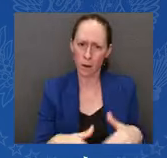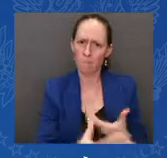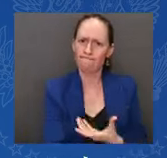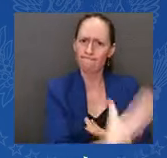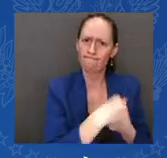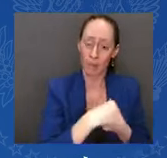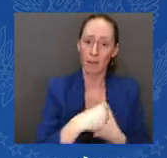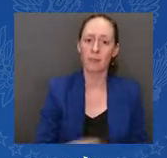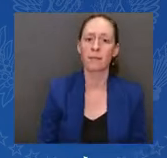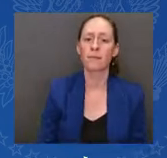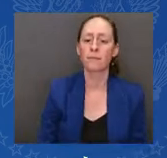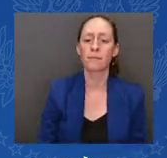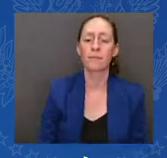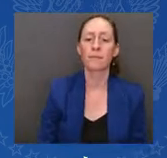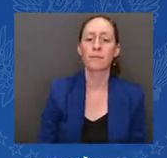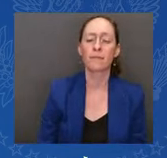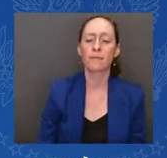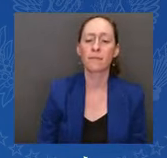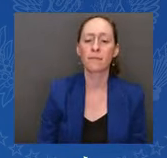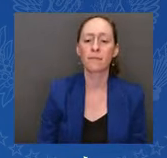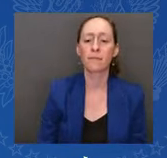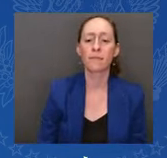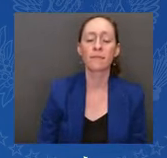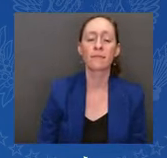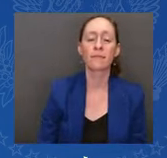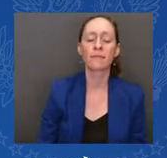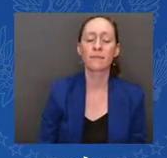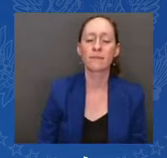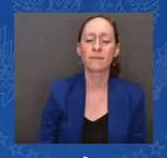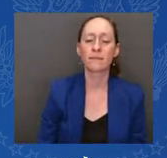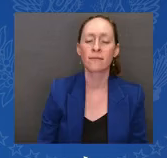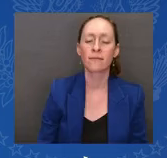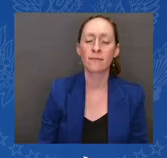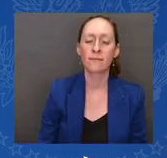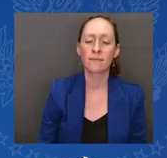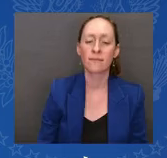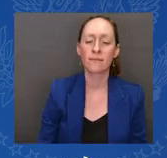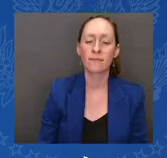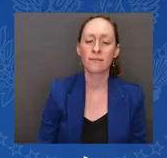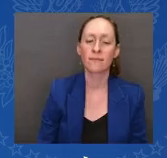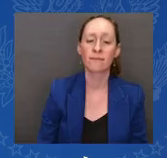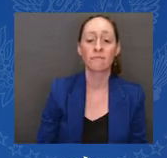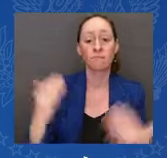application's discussion of how race has affected his or her life, but